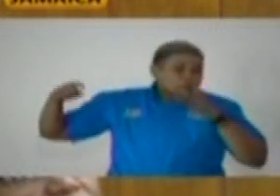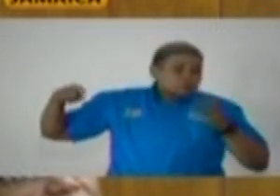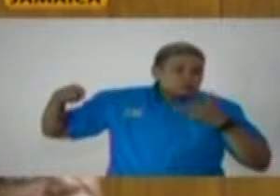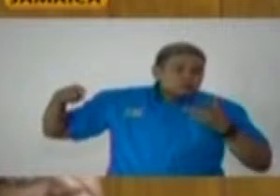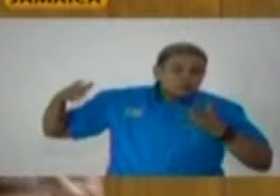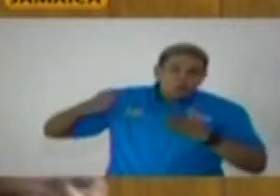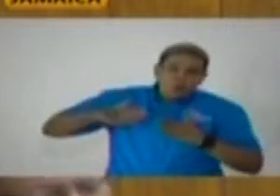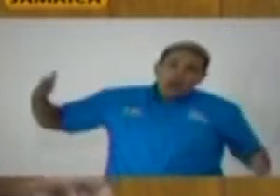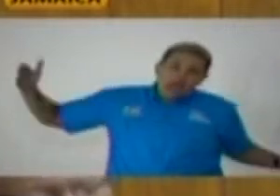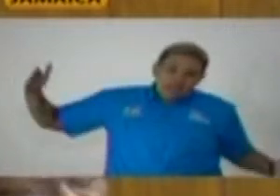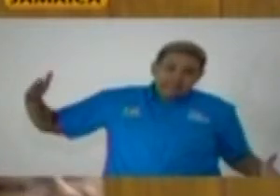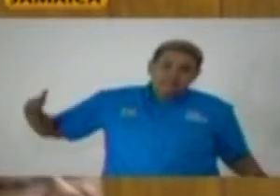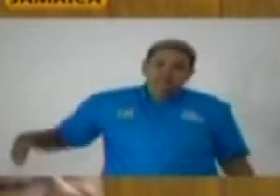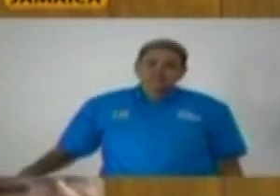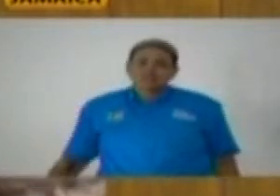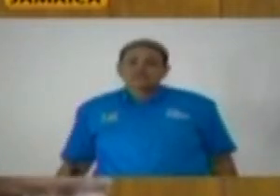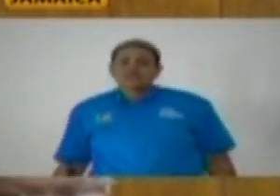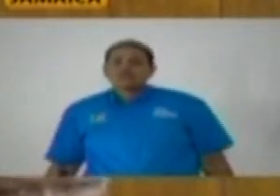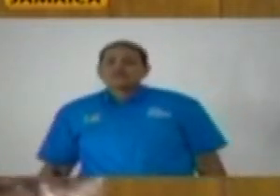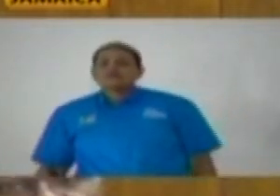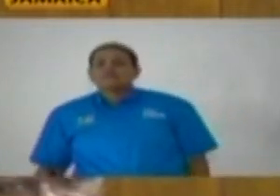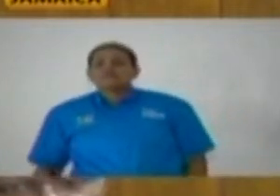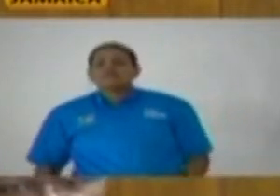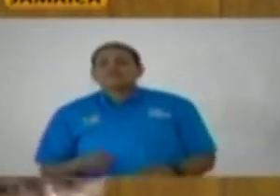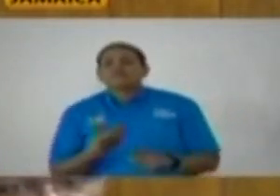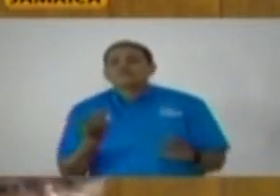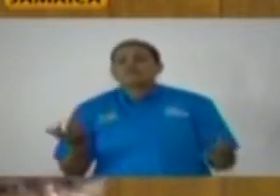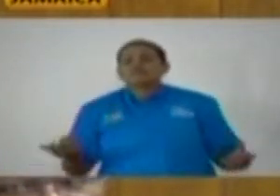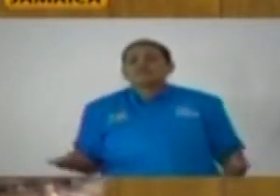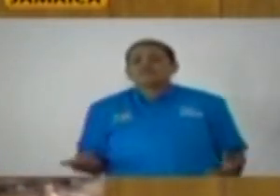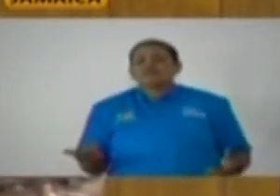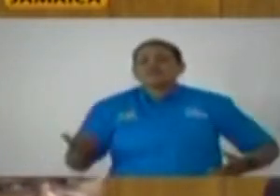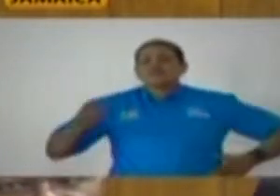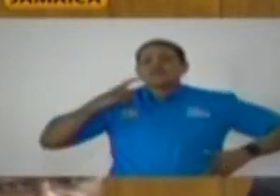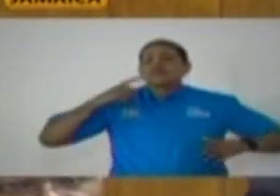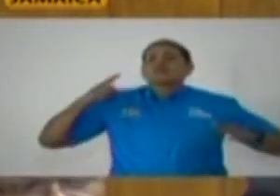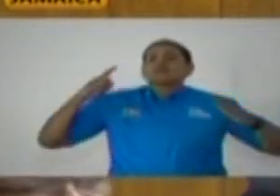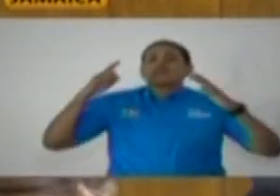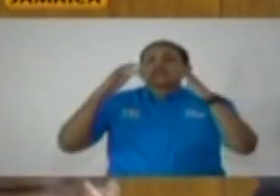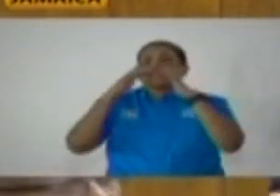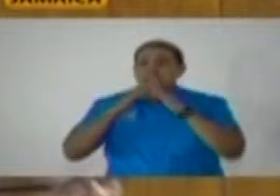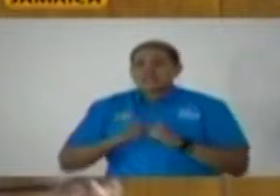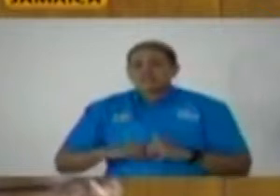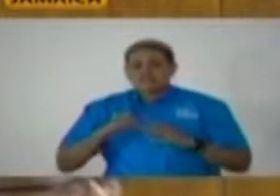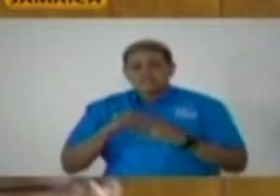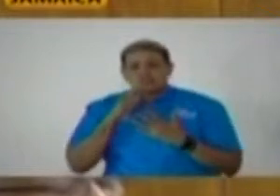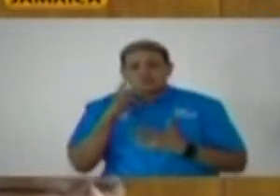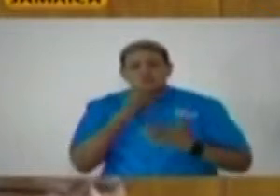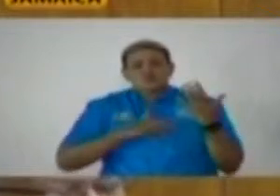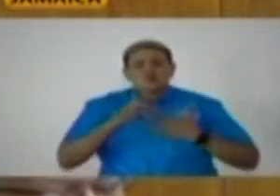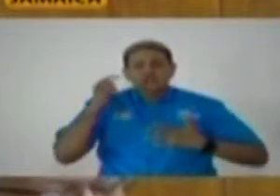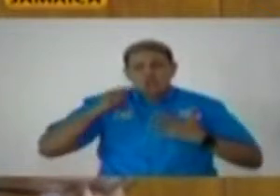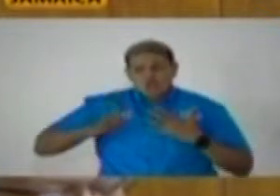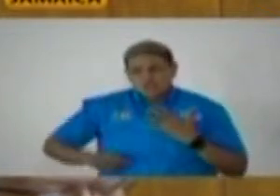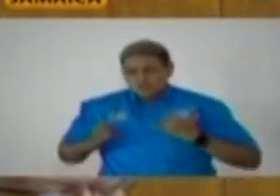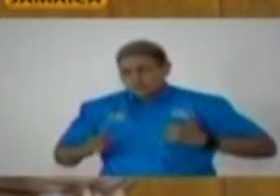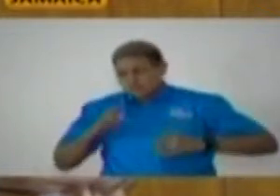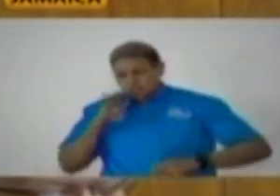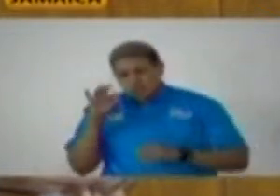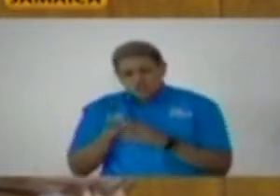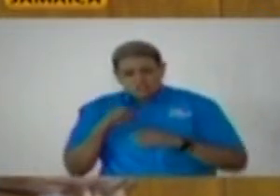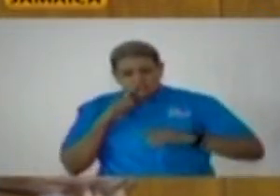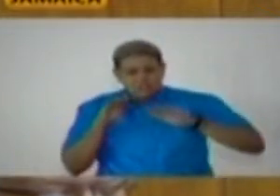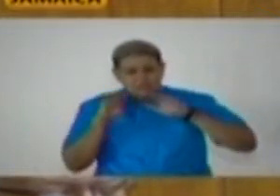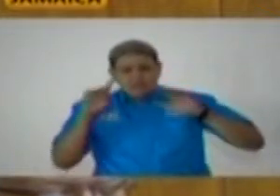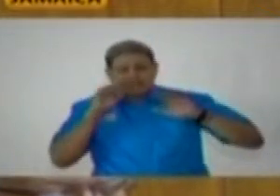those who don't. It is the deterioration in the social conditions which contribute to the level